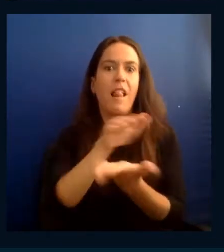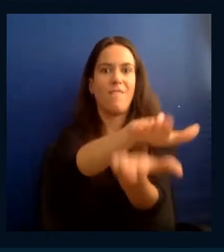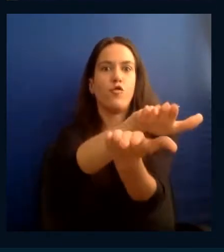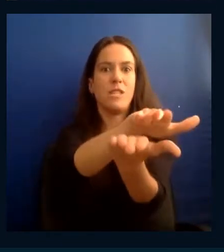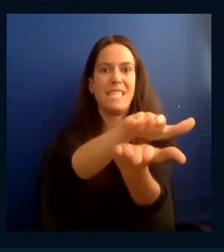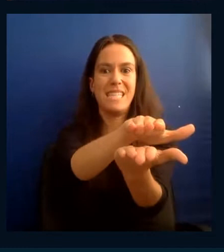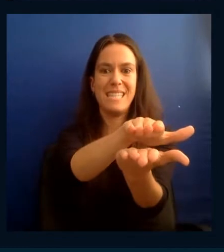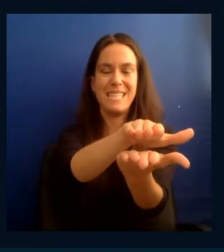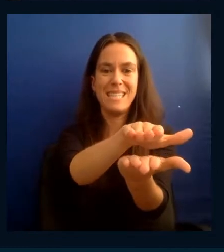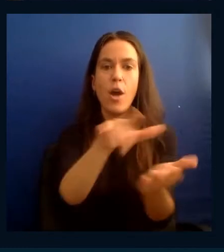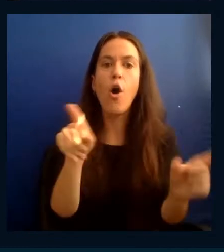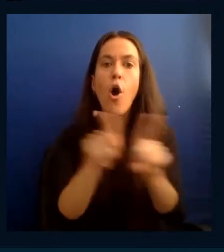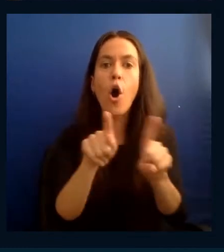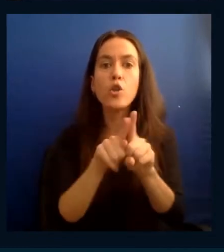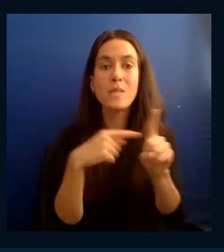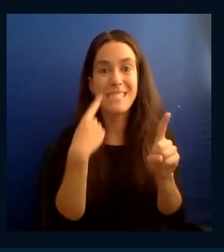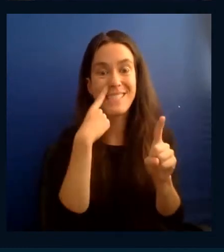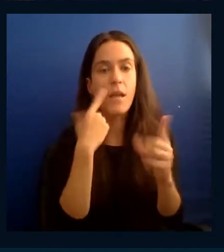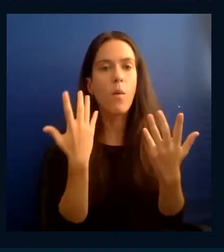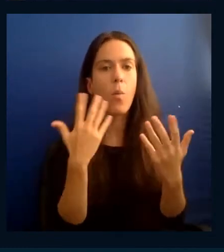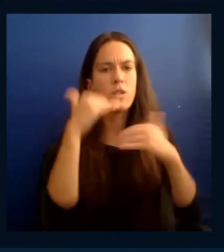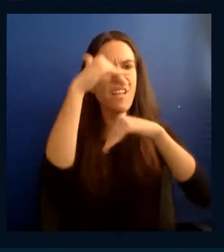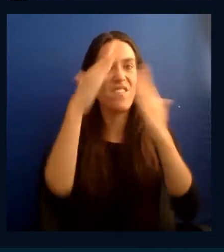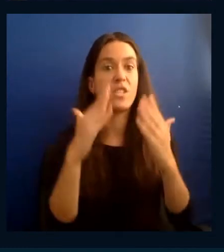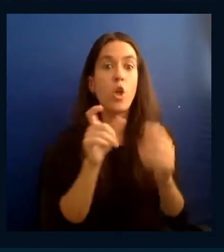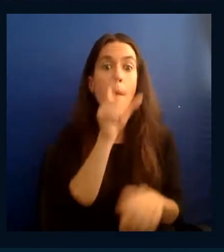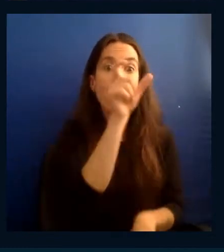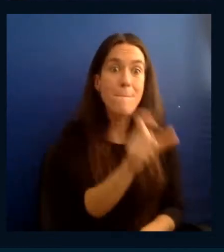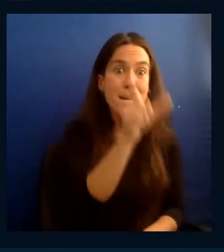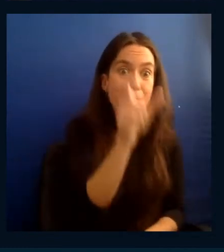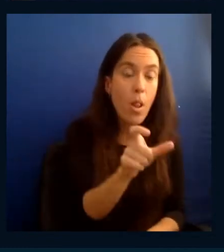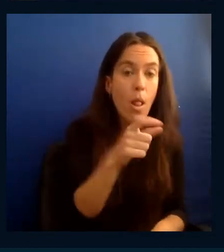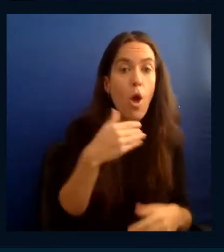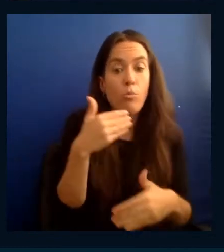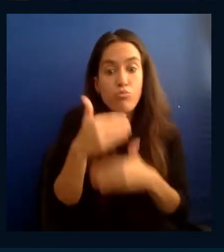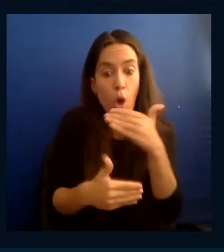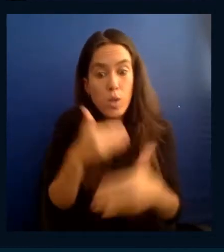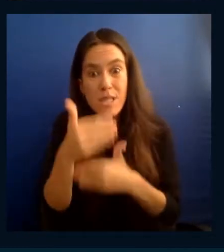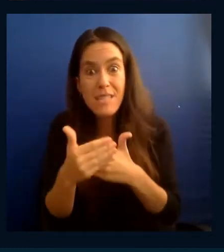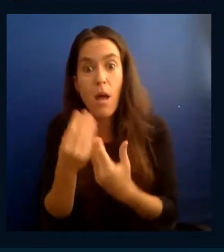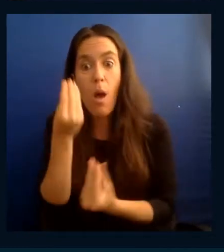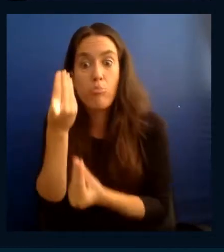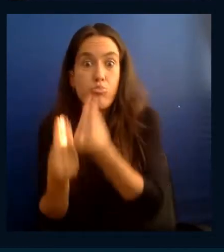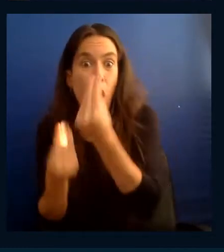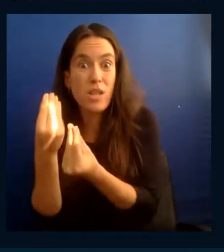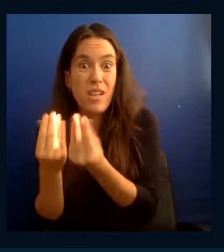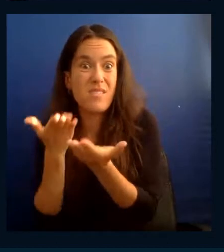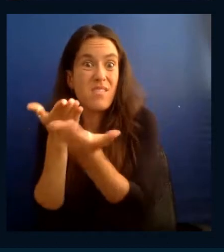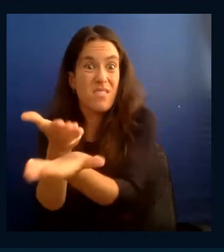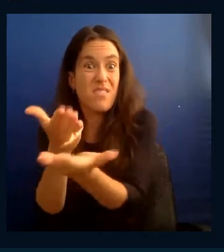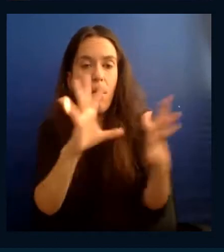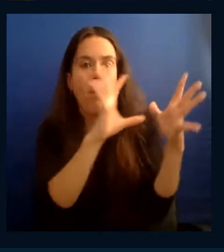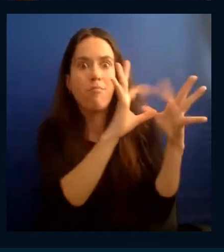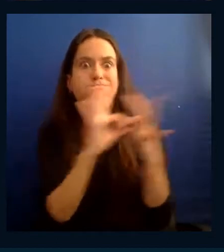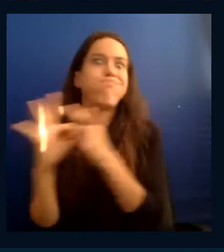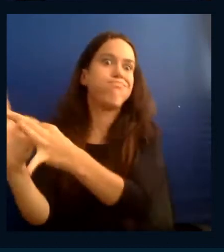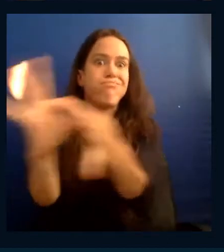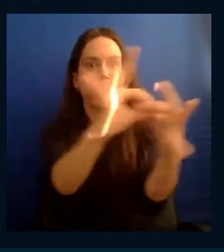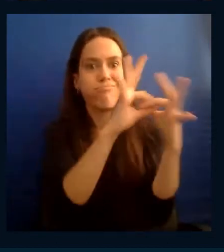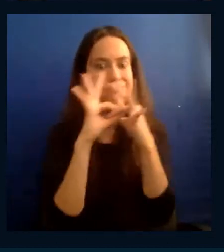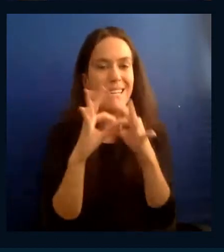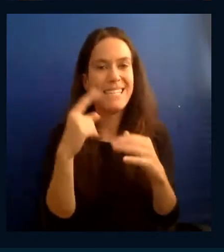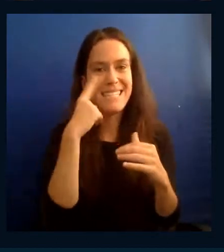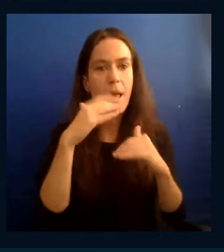as the union of people, process, and products to enable continuous delivery of value to our